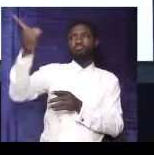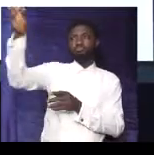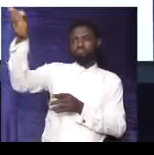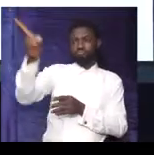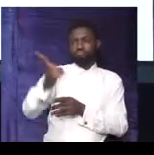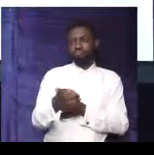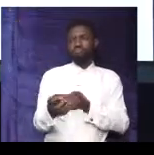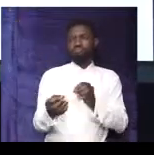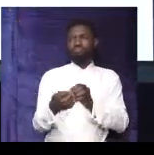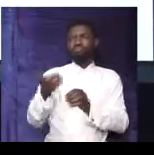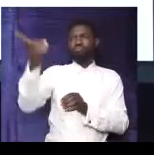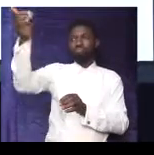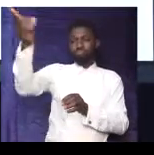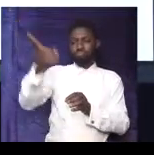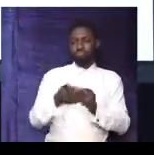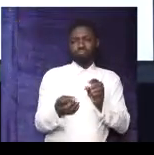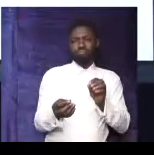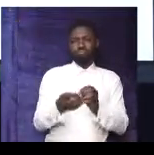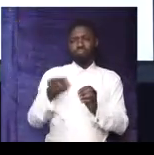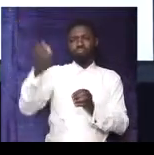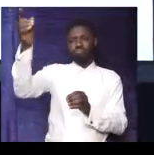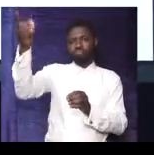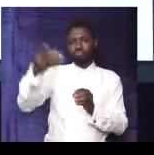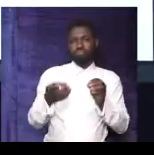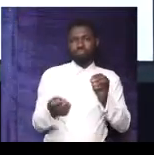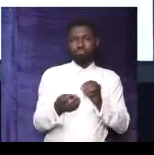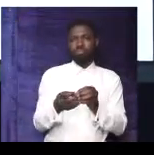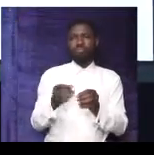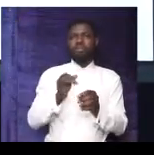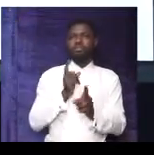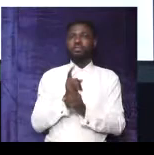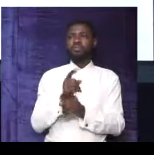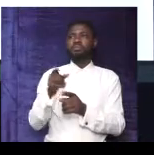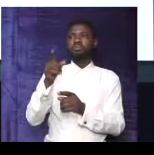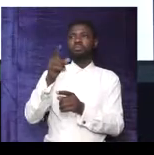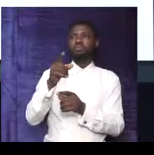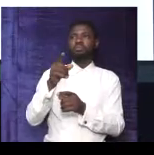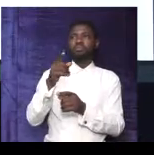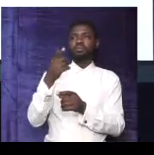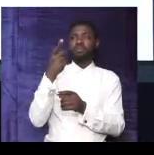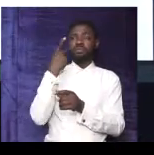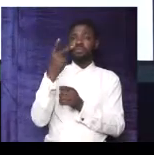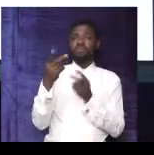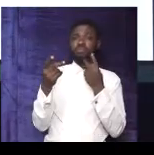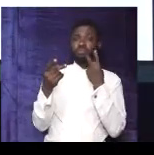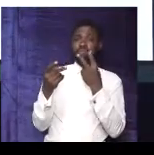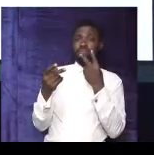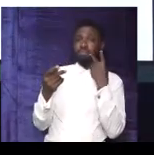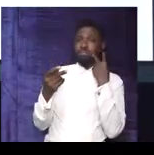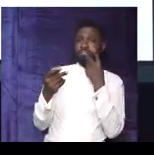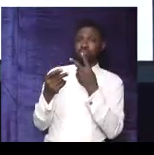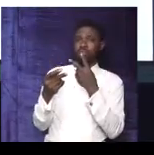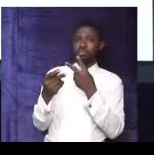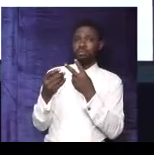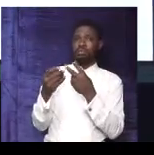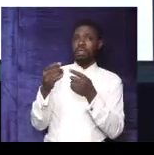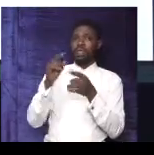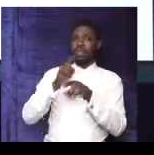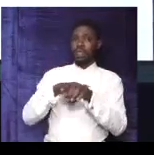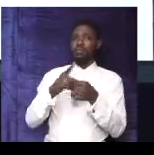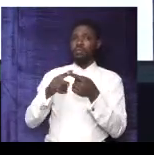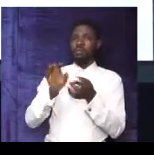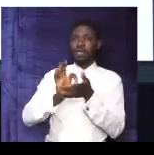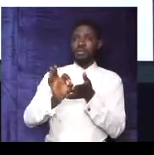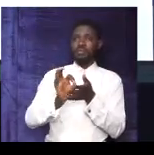this way, all the dots this way, and all the dots this way. I'll just use a circle to guide you, like this, so that you don't miss your way. Now it's